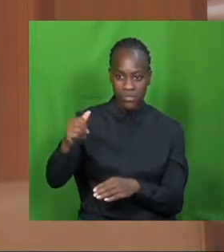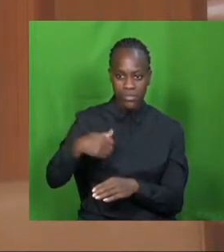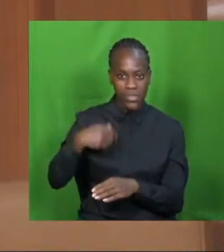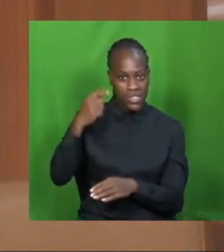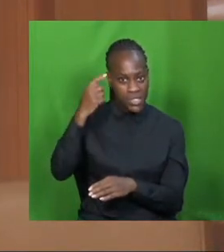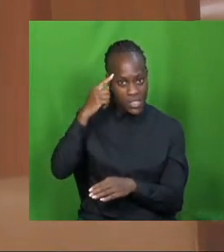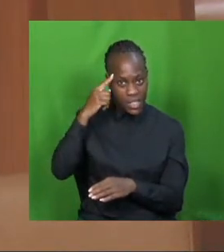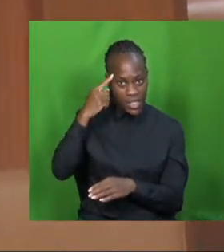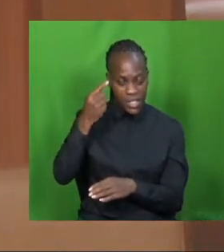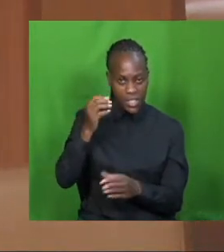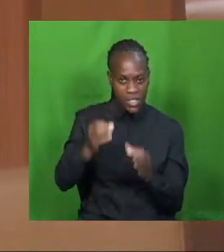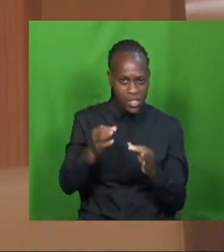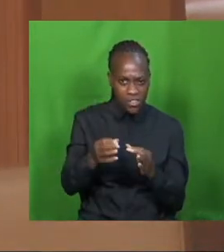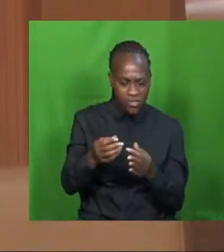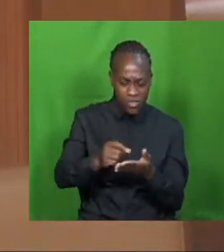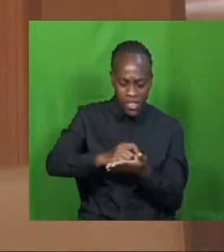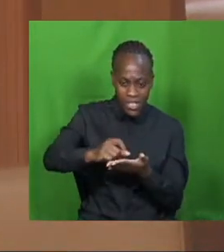I'm aware of that.